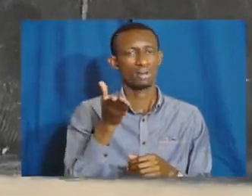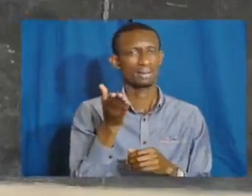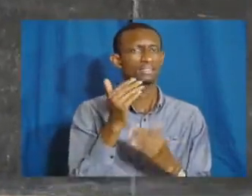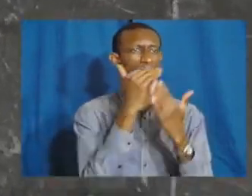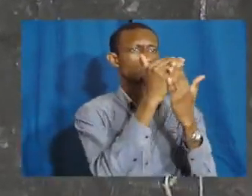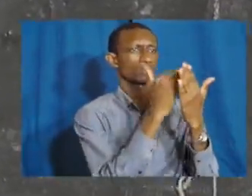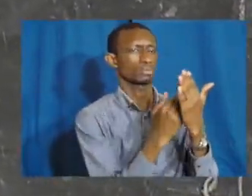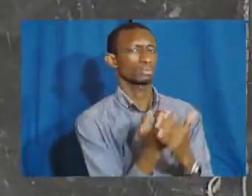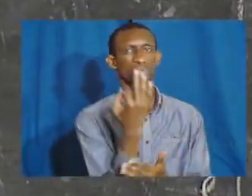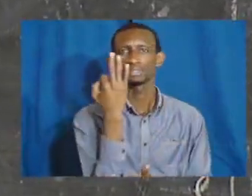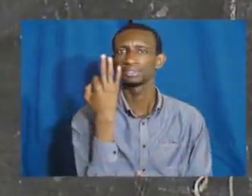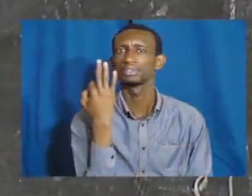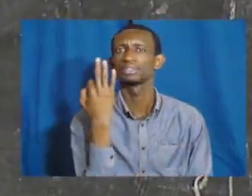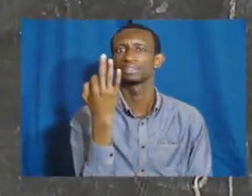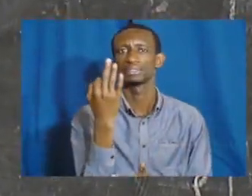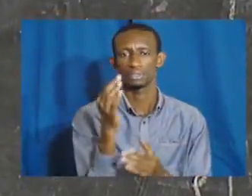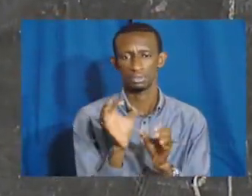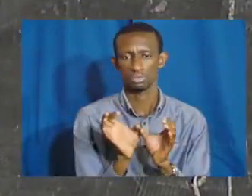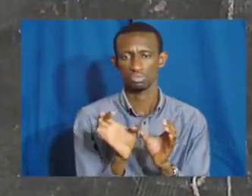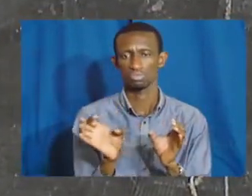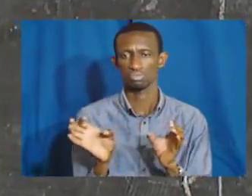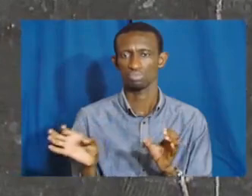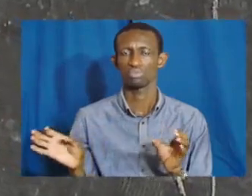They are either primary